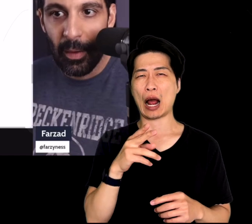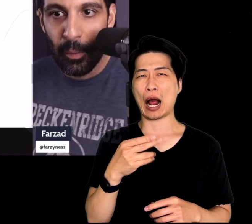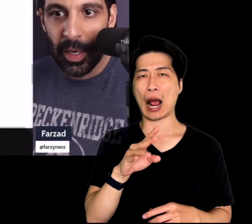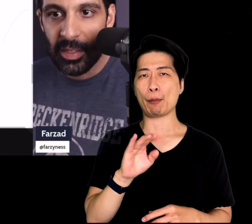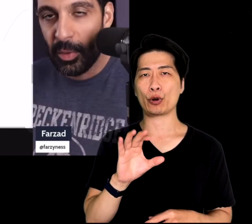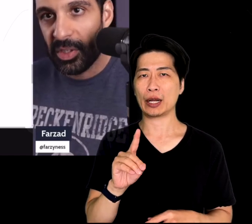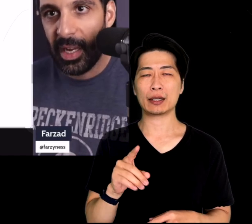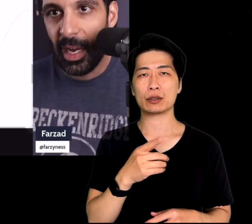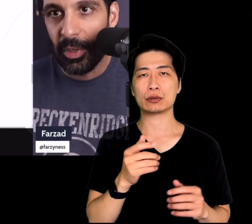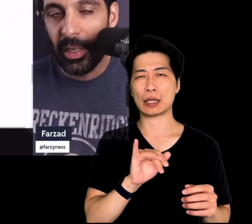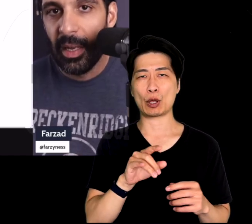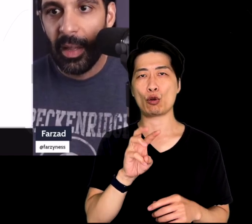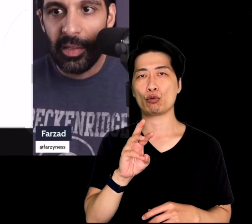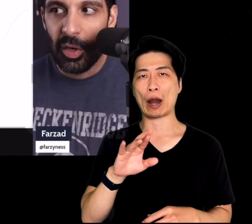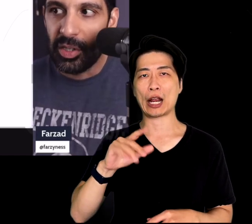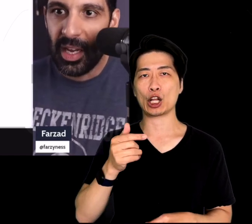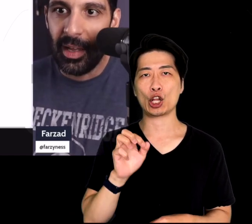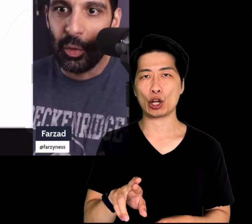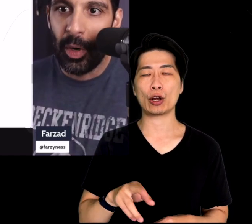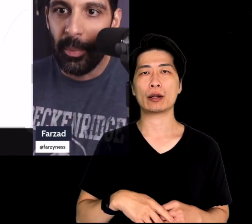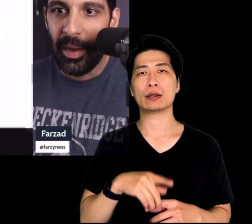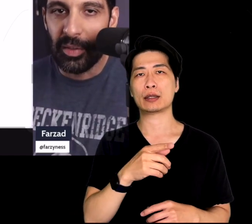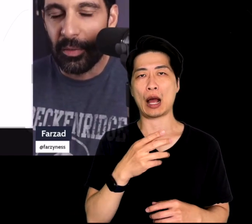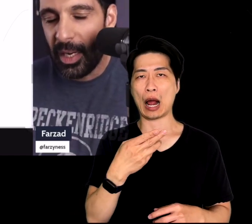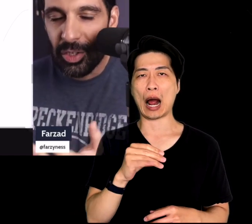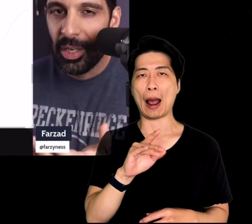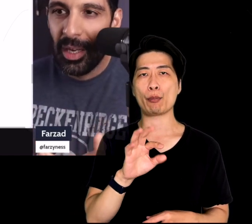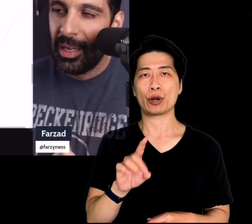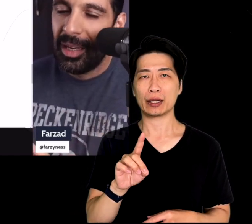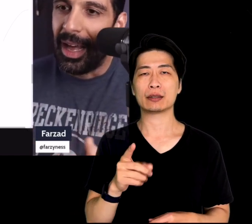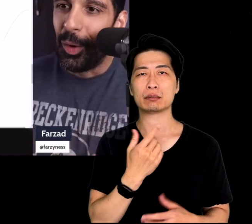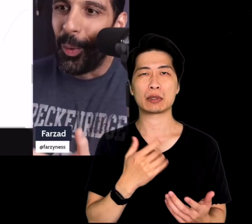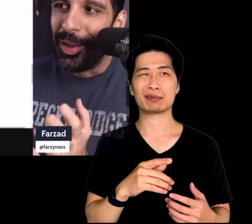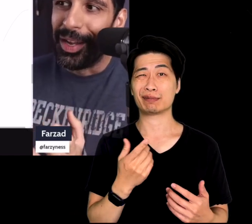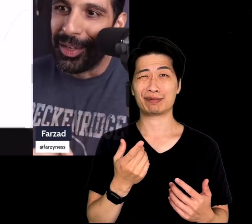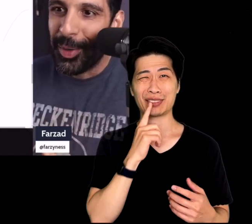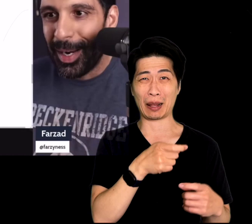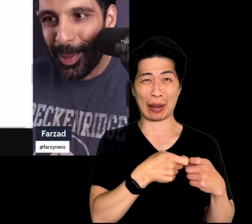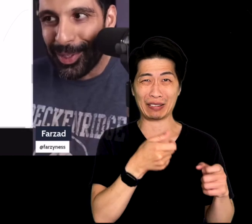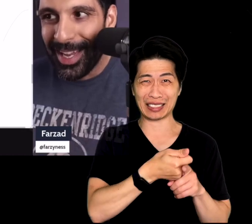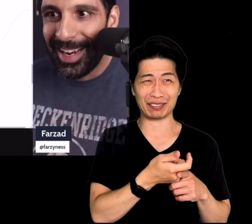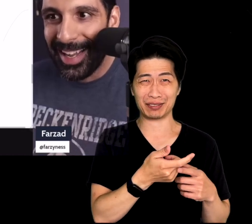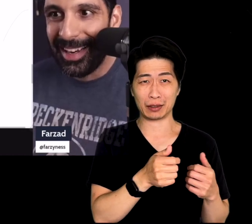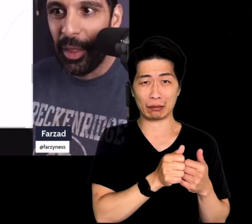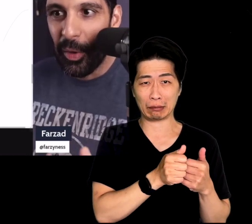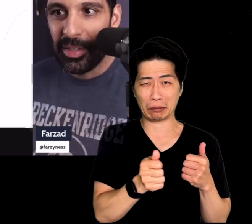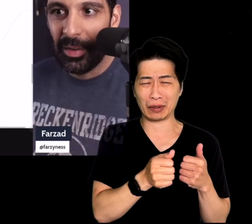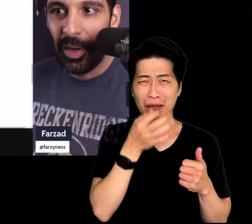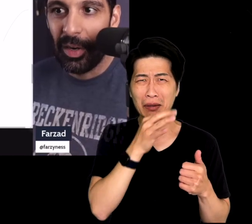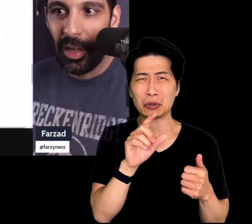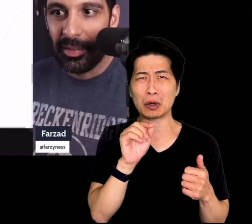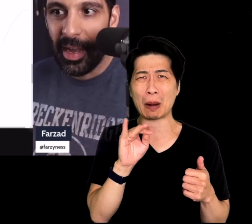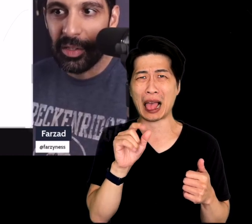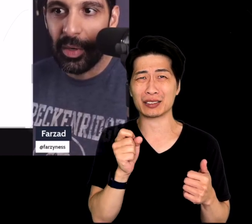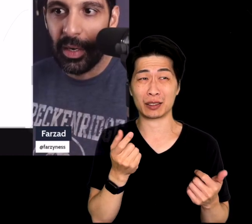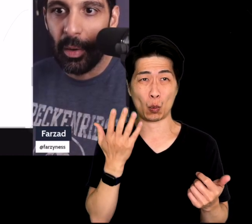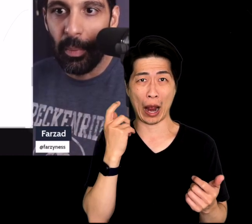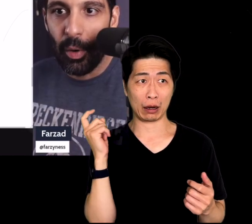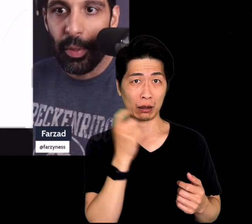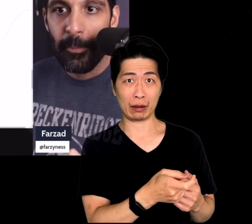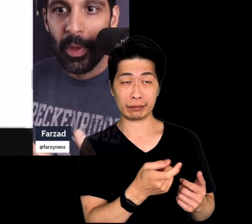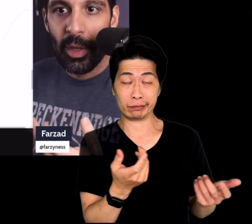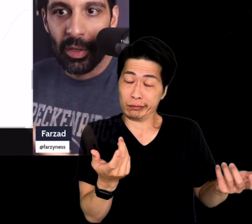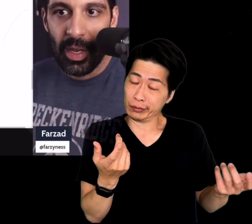Wrangler 4XC, which is a hybrid. These cars get like 20 miles of range. I don't know why they're getting the credit, but they're getting it. $3,700 tax credit